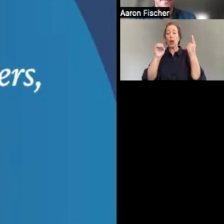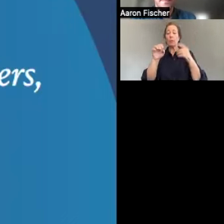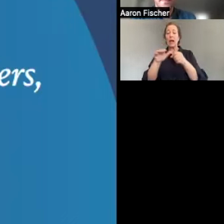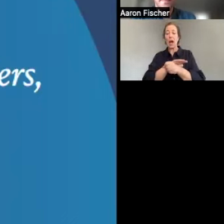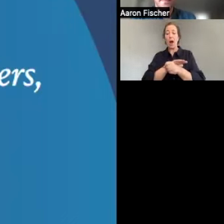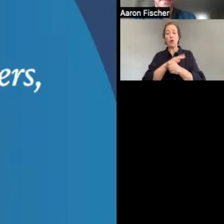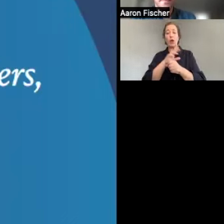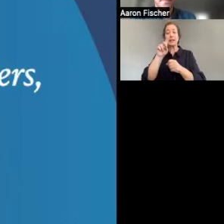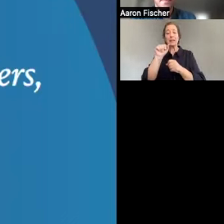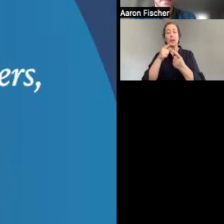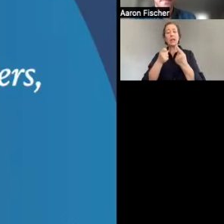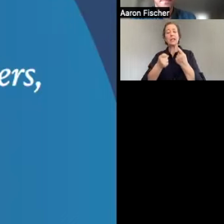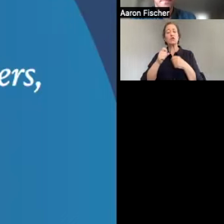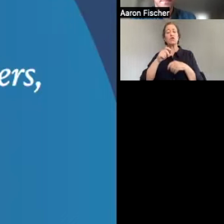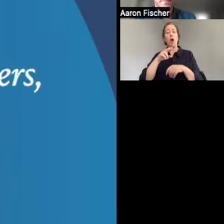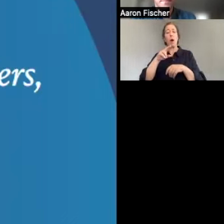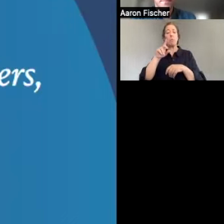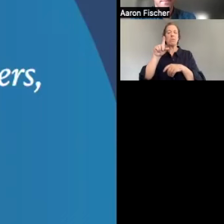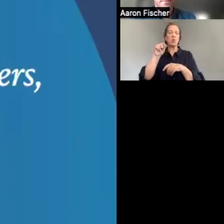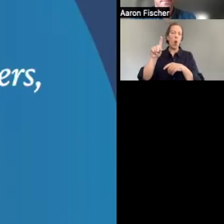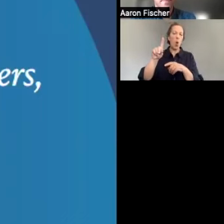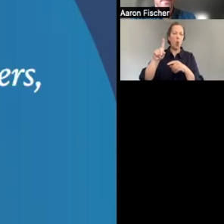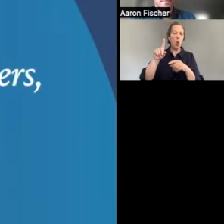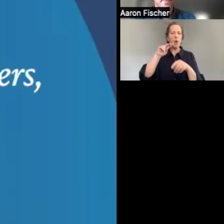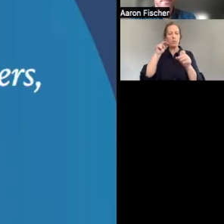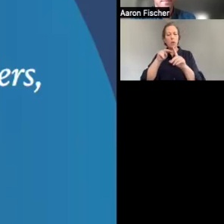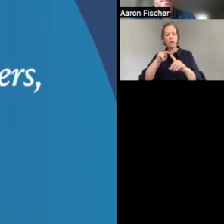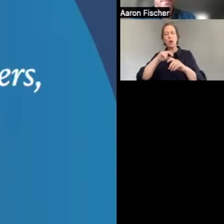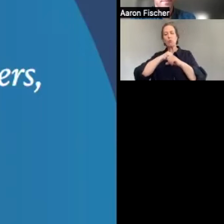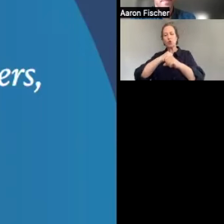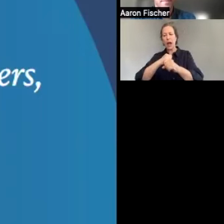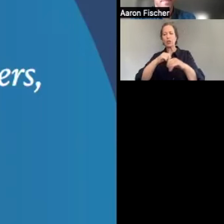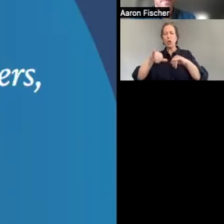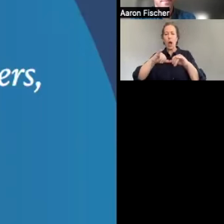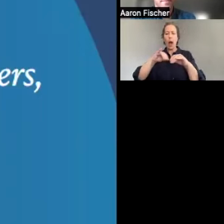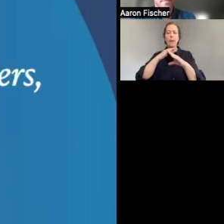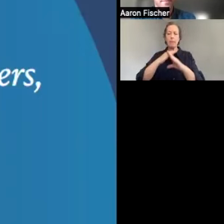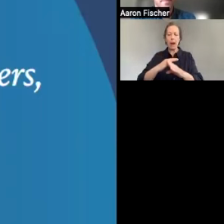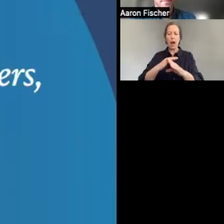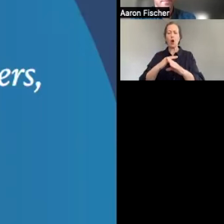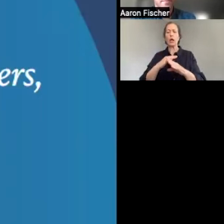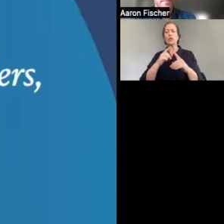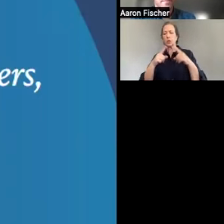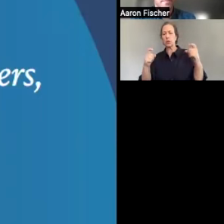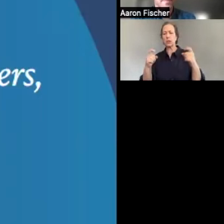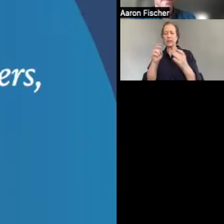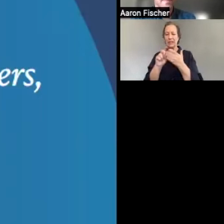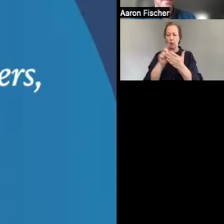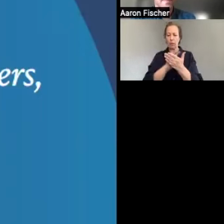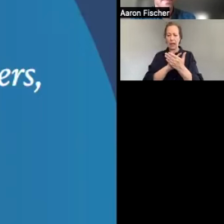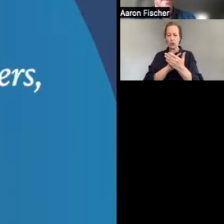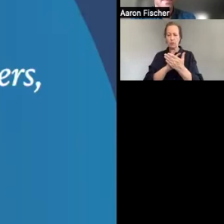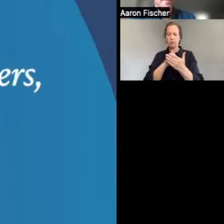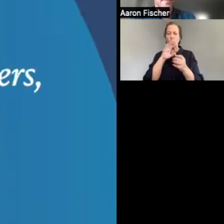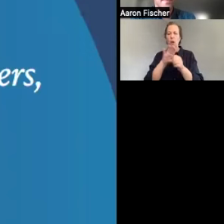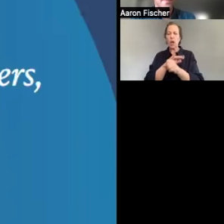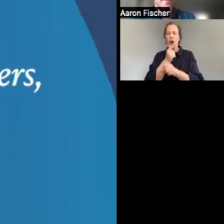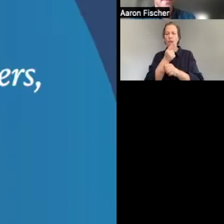Disability Discrimination 101, understanding the legal protections, common barriers, and role of health centers in ending discrimination. Just going to cover a